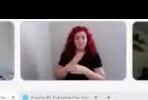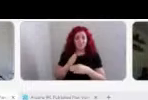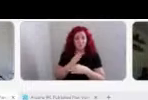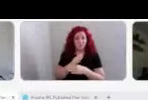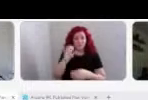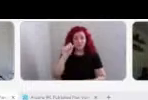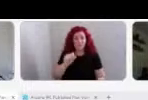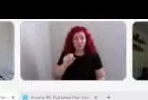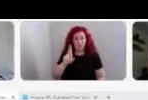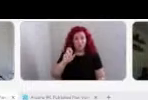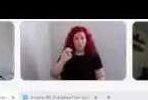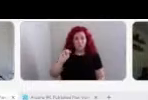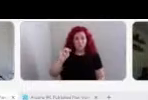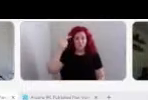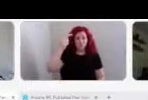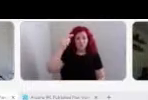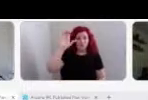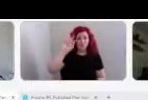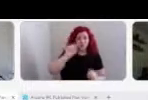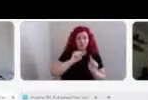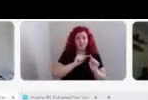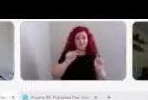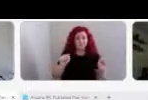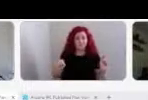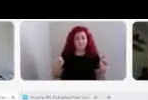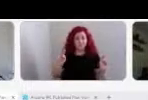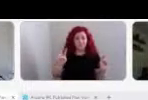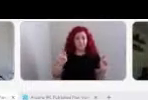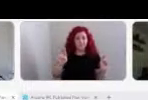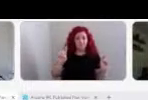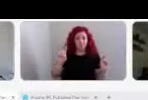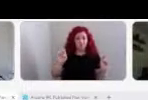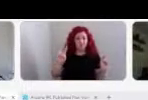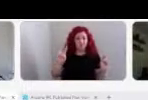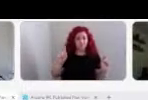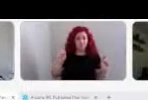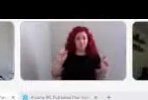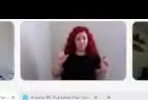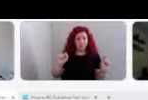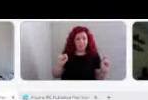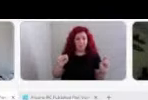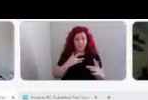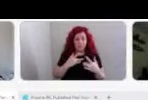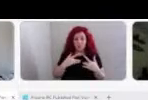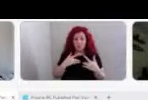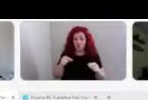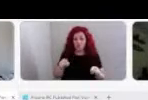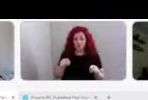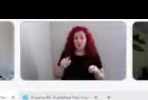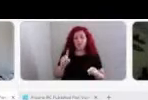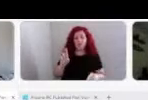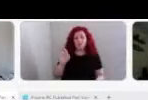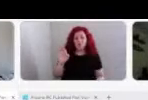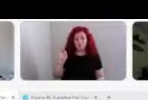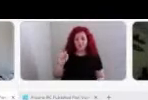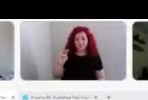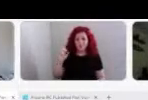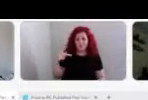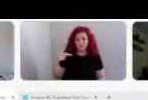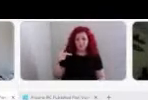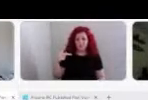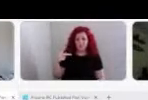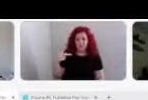rim of the grand canyon and the verdi valley i'm concerned that during the draft map deliberations chairwoman